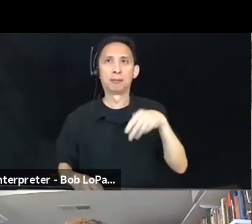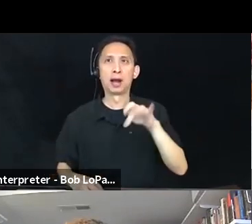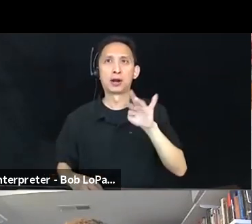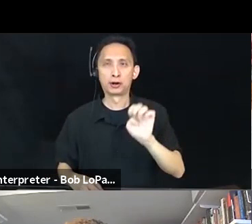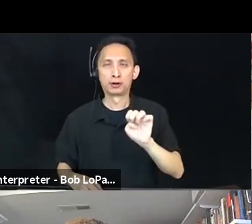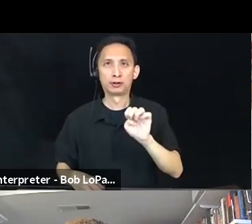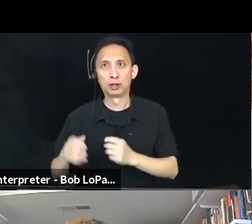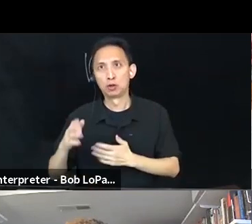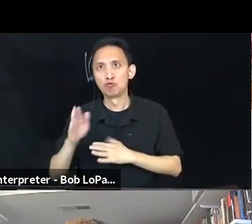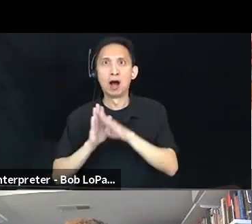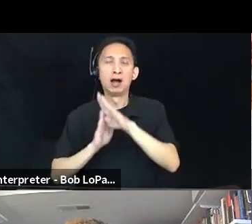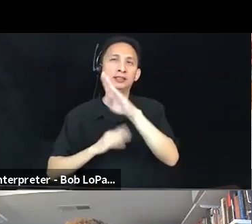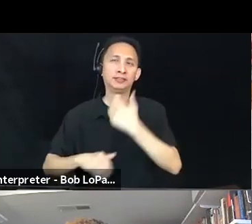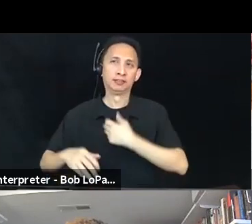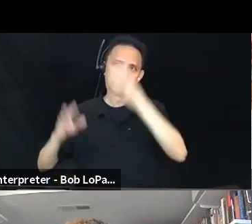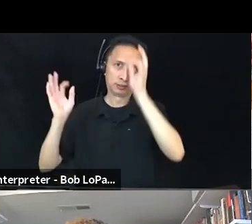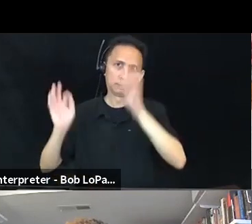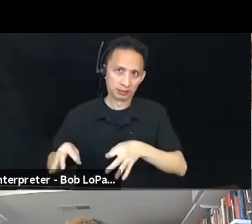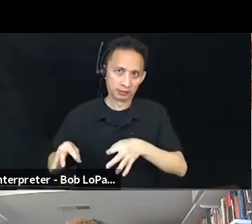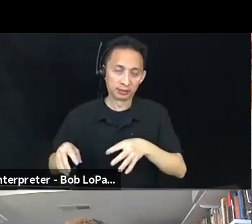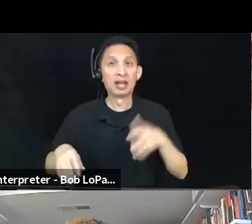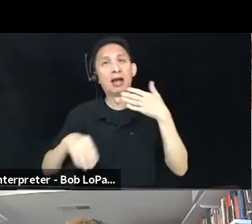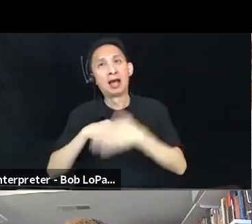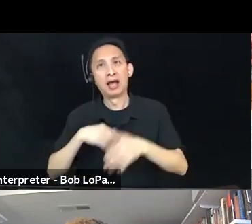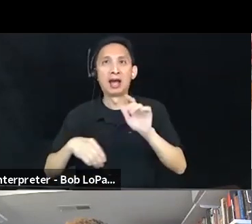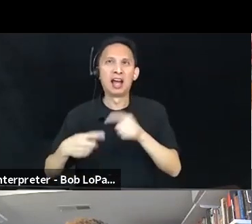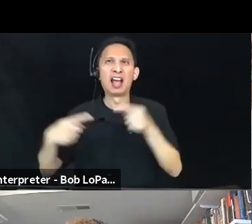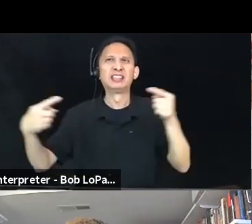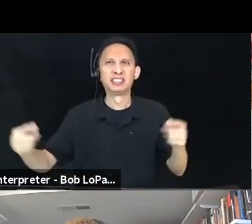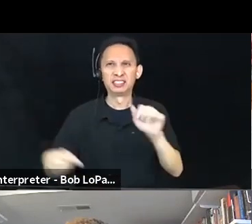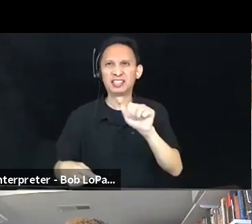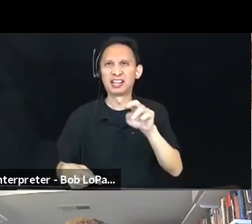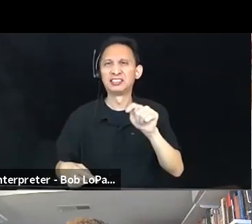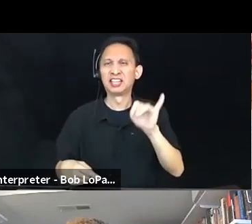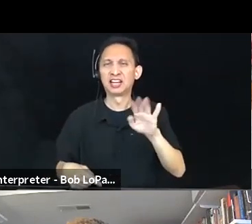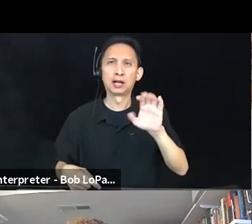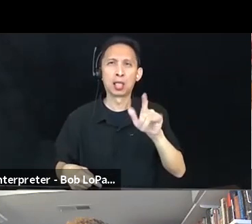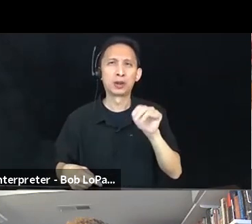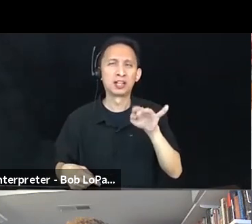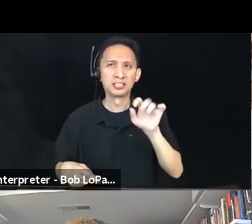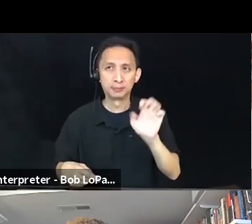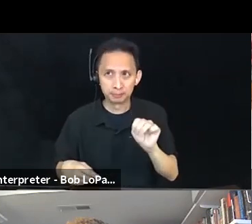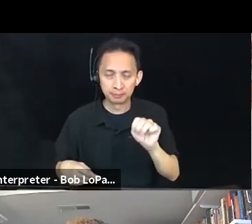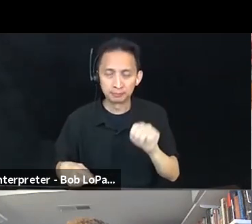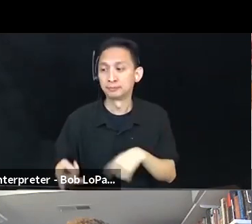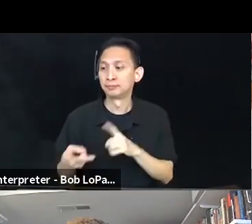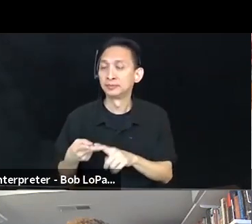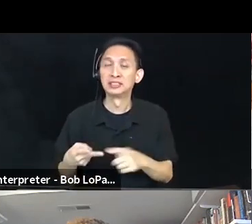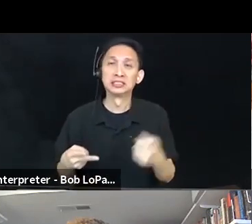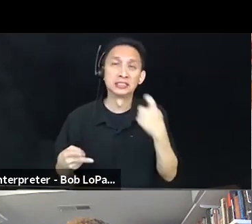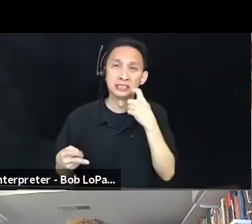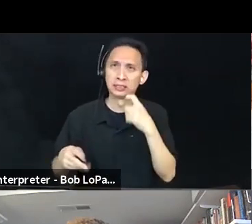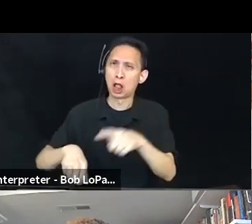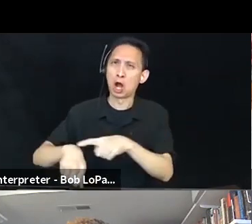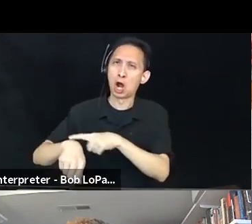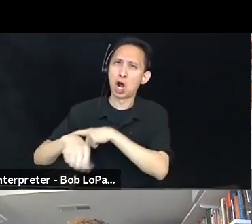the Anti-Colonial Archive and its lessons for us today, a really incredible read, and a marvelous recent long read